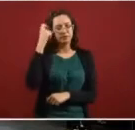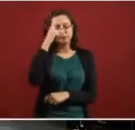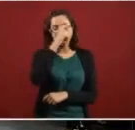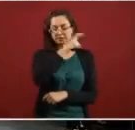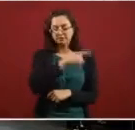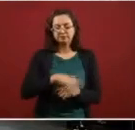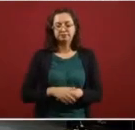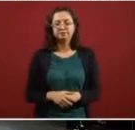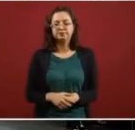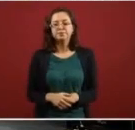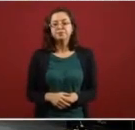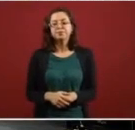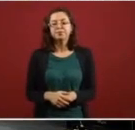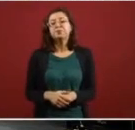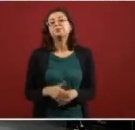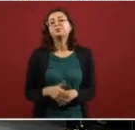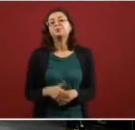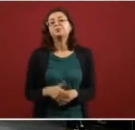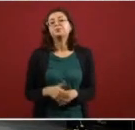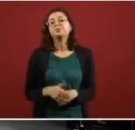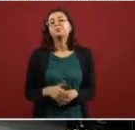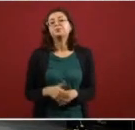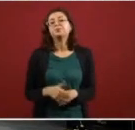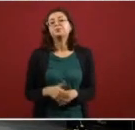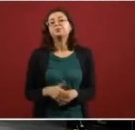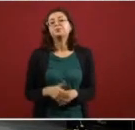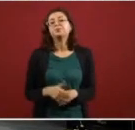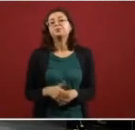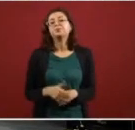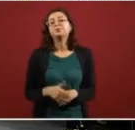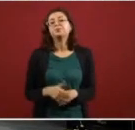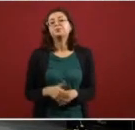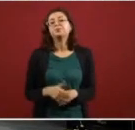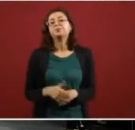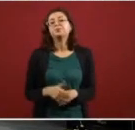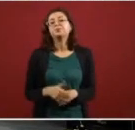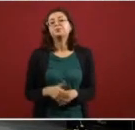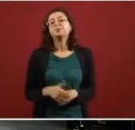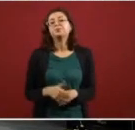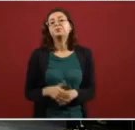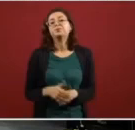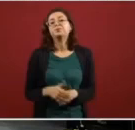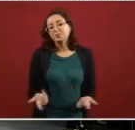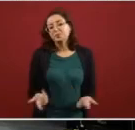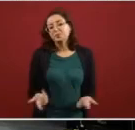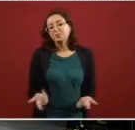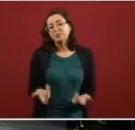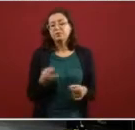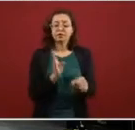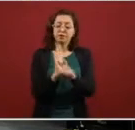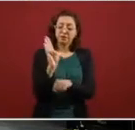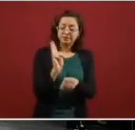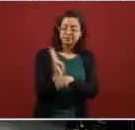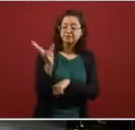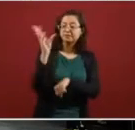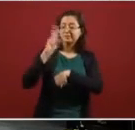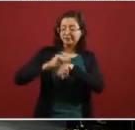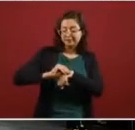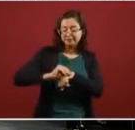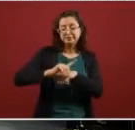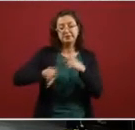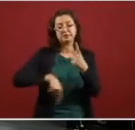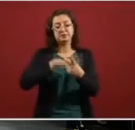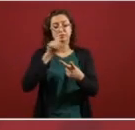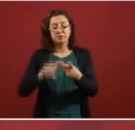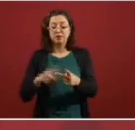permiso entonces de Brasil. So then, since we had received the permission from Brazil, la autorización de